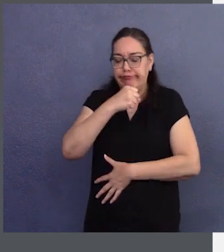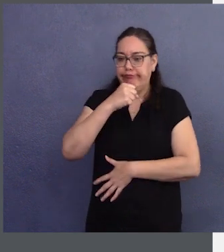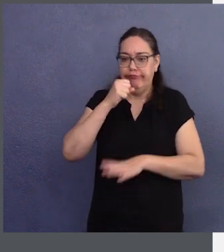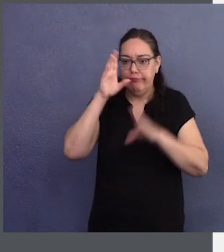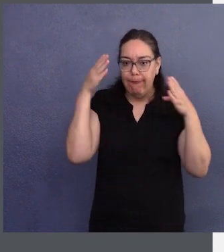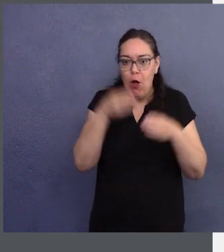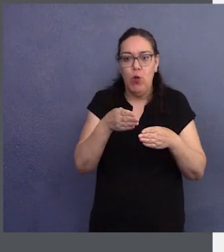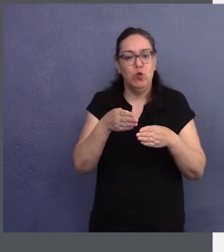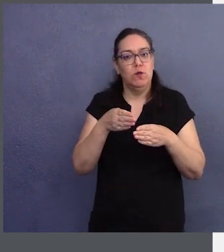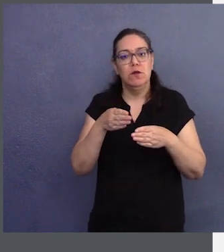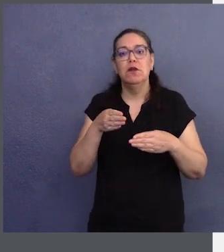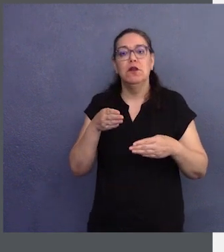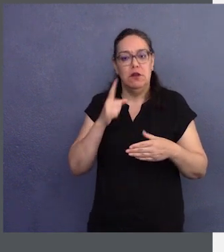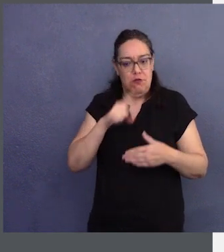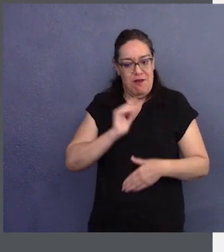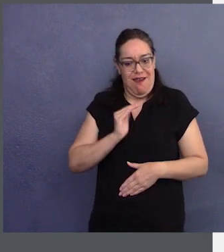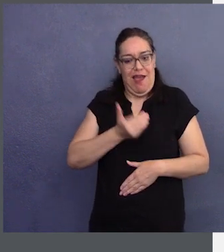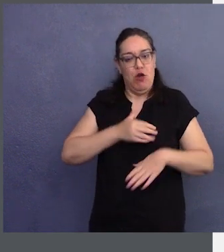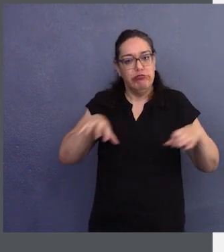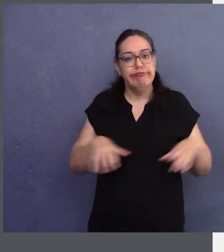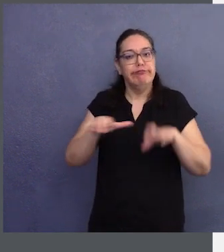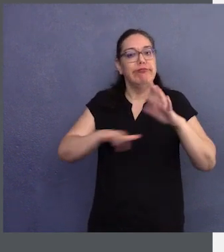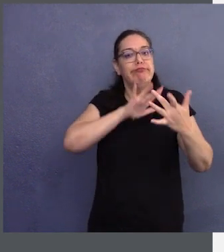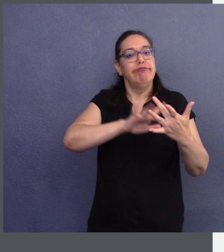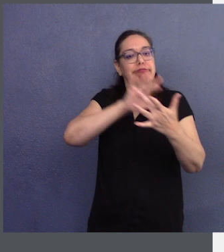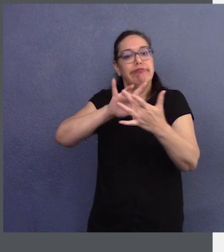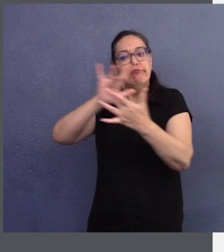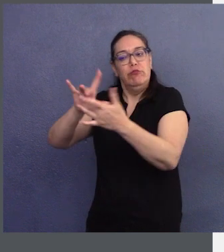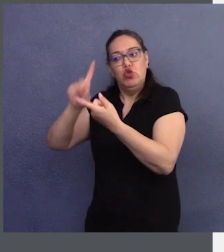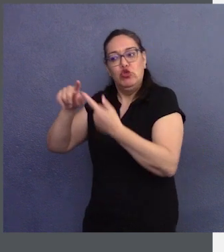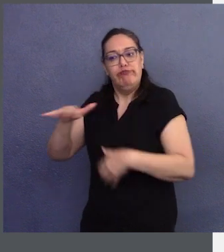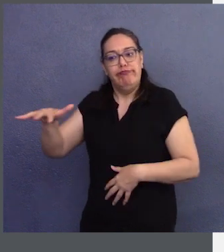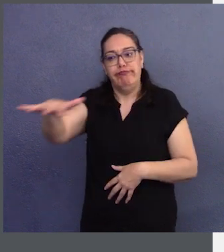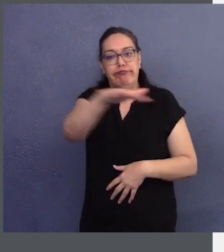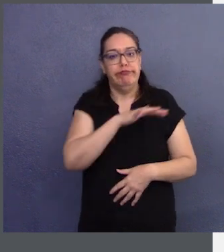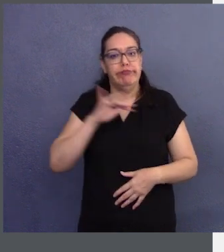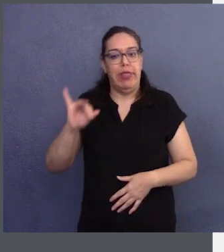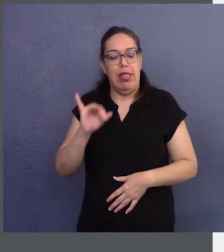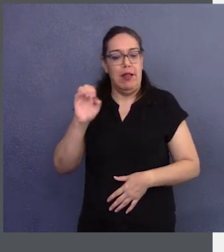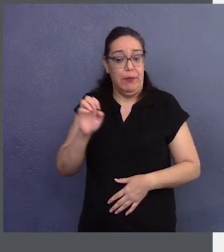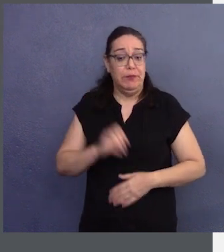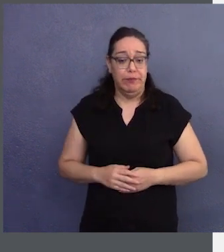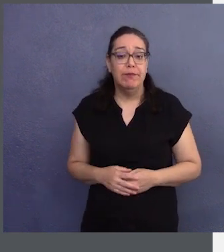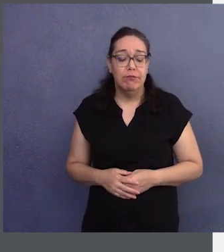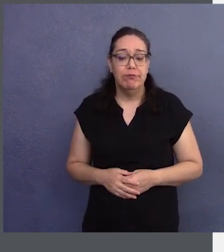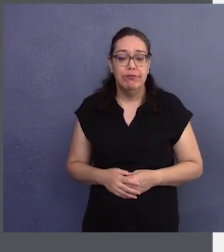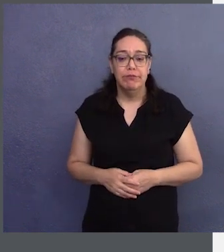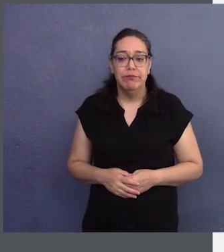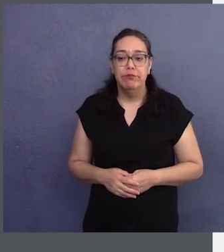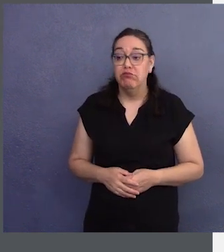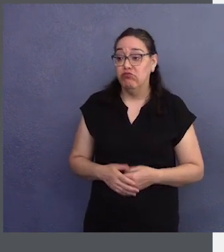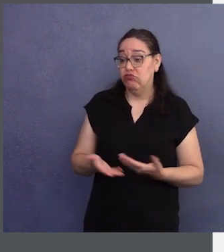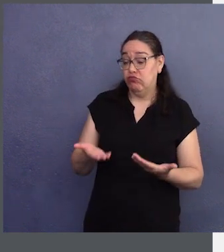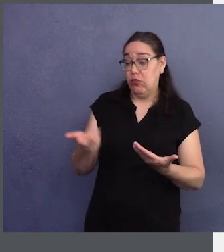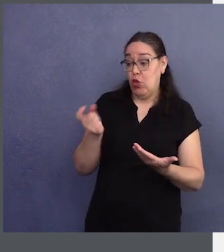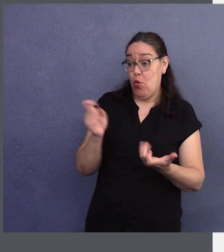terms of how we do outreach to different parts of the inland region. Any